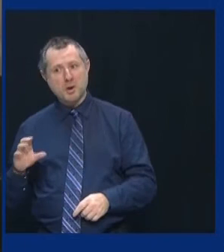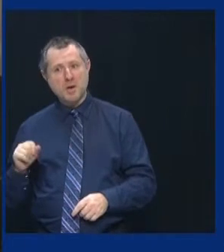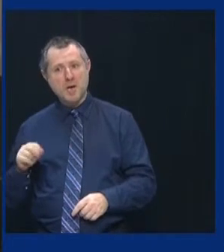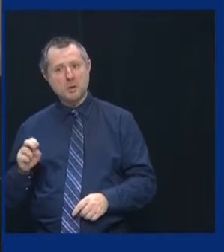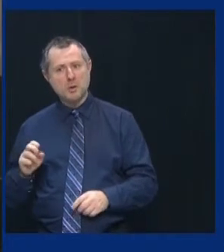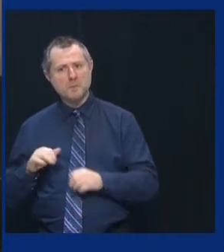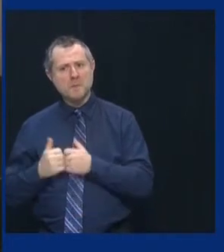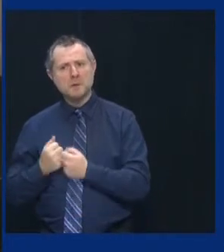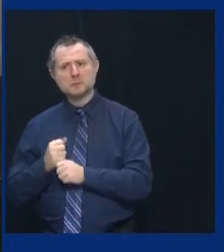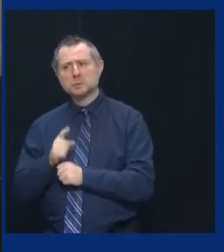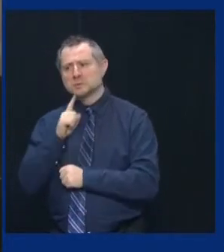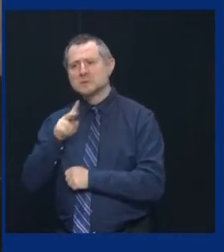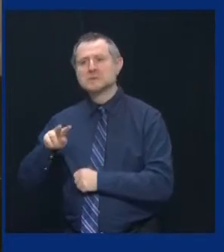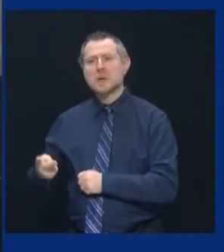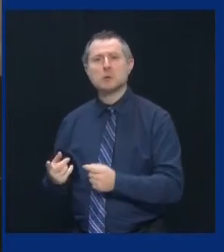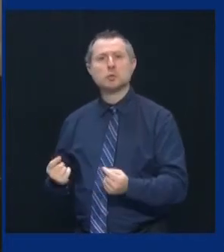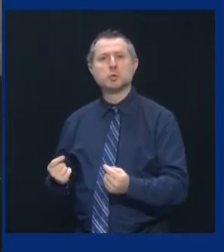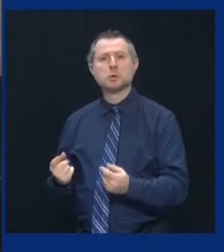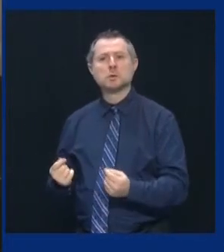doses? Thank you.